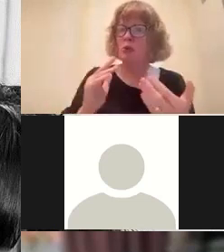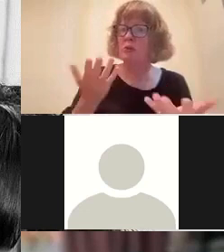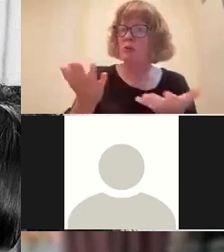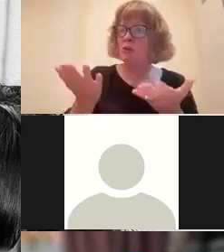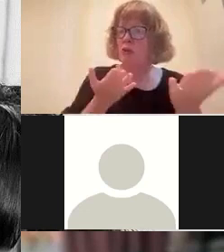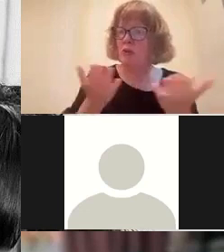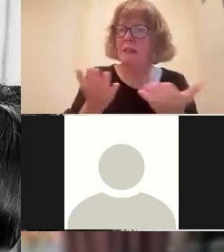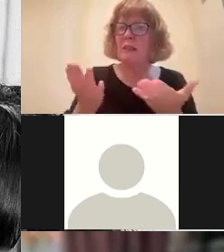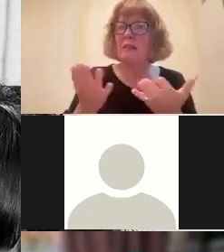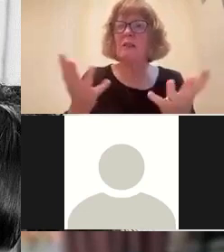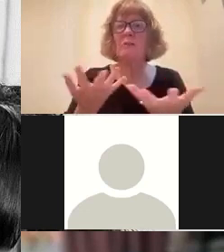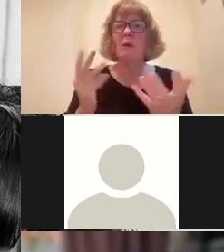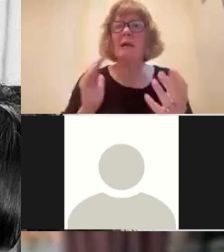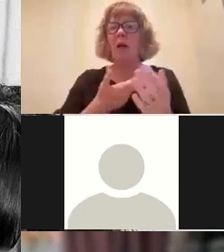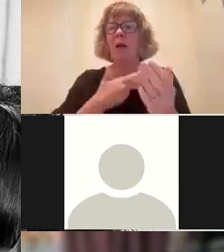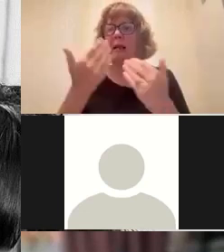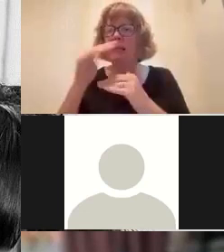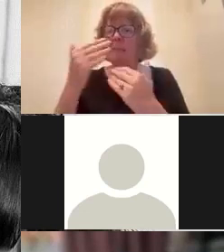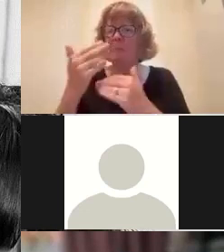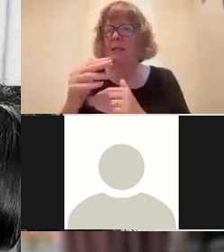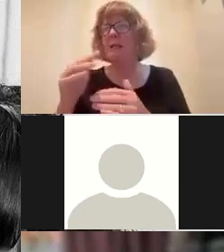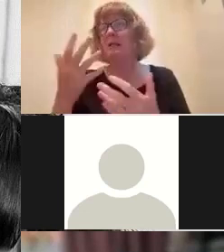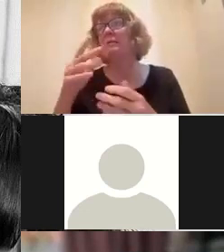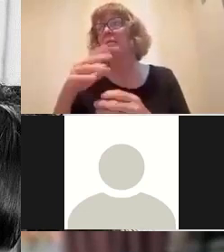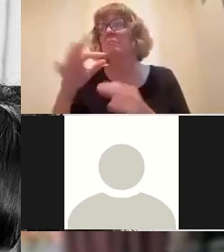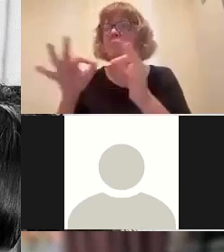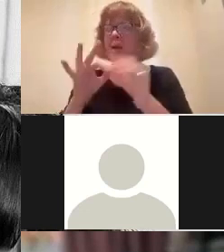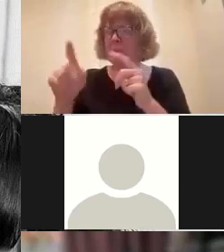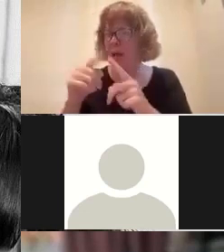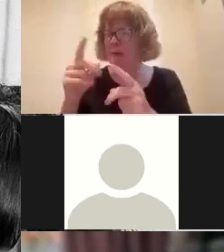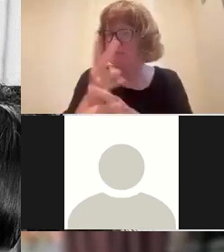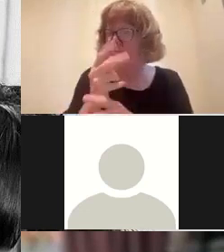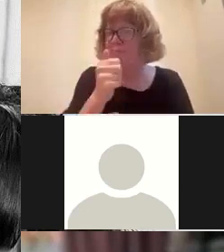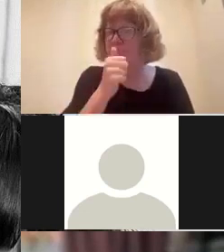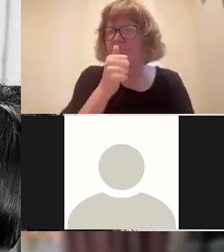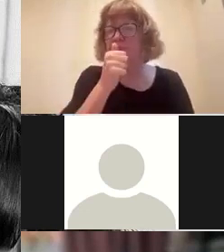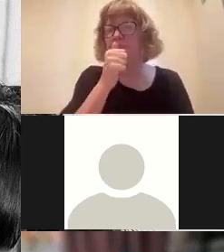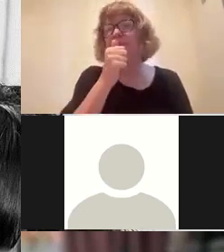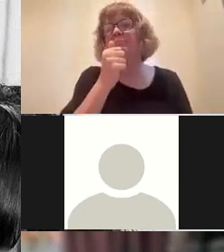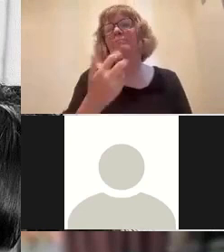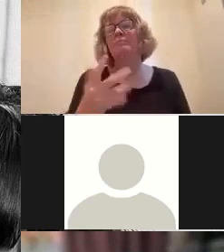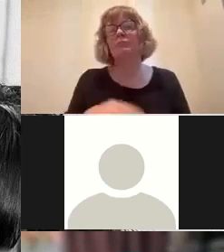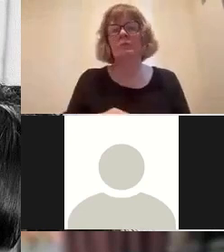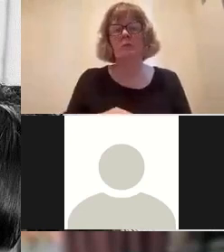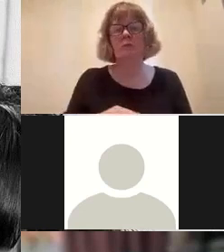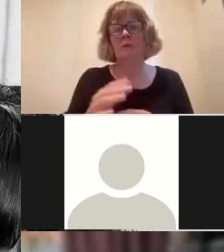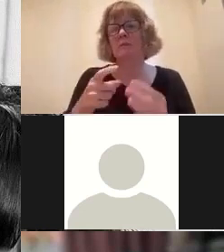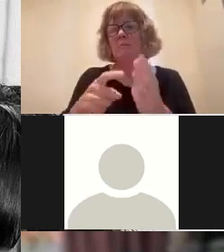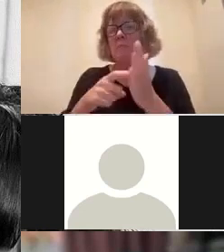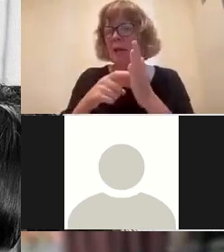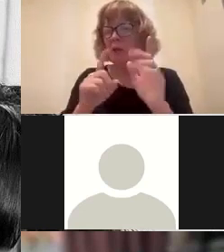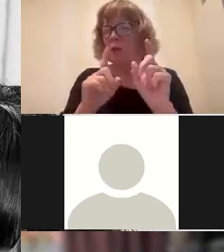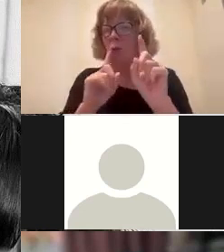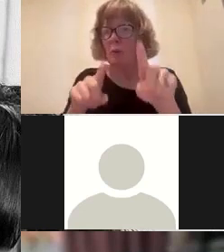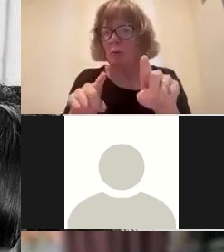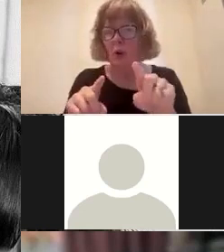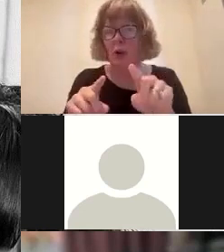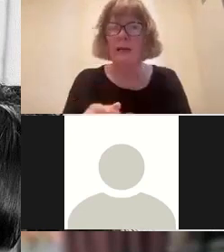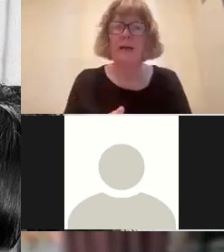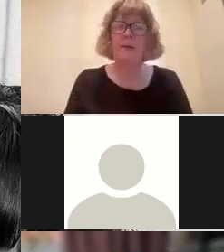or boundaries, such as confidentiality, privileged communication, mandatory reporting,